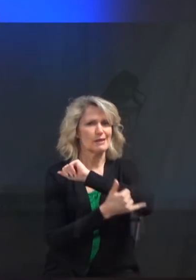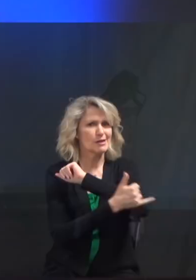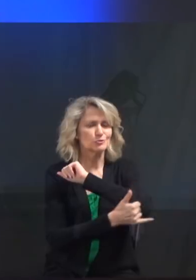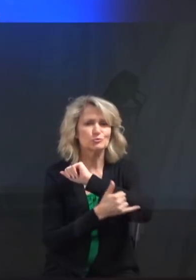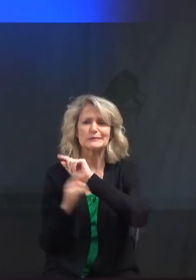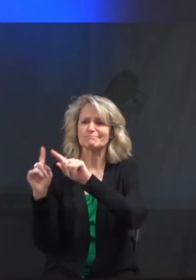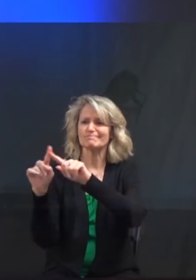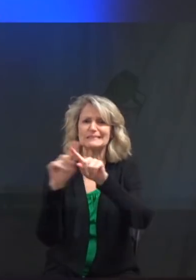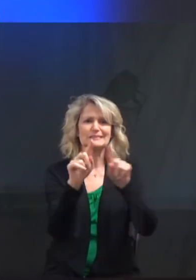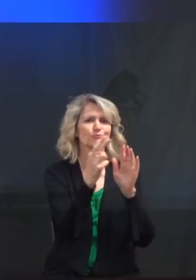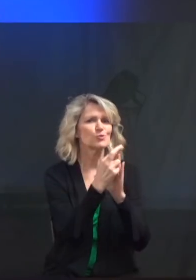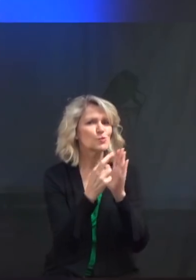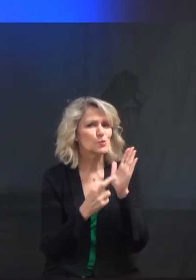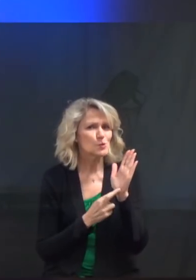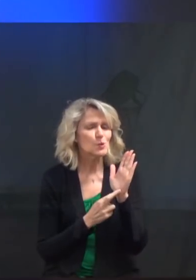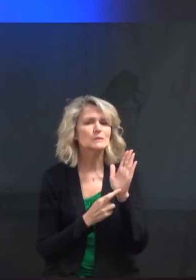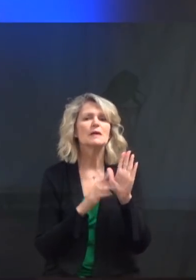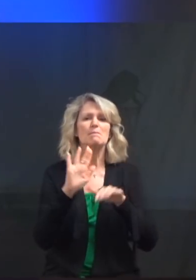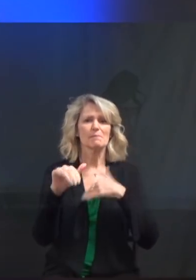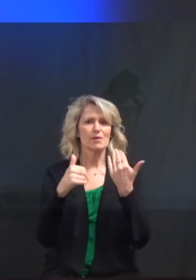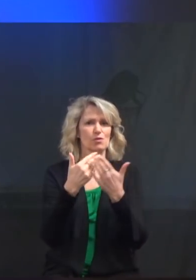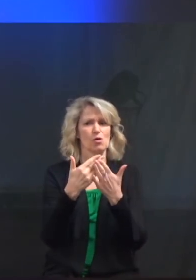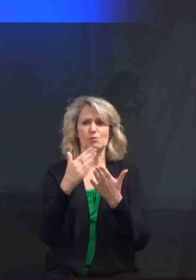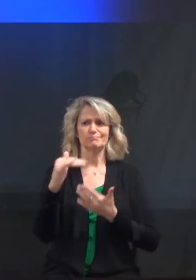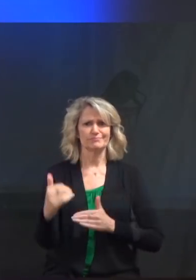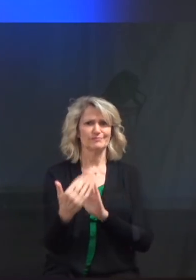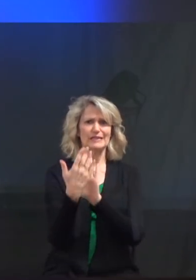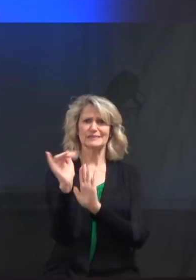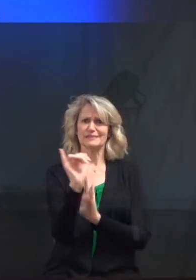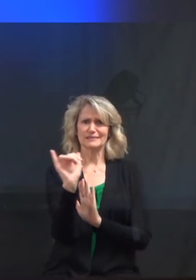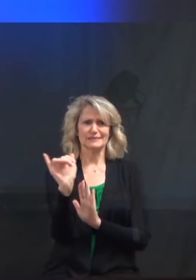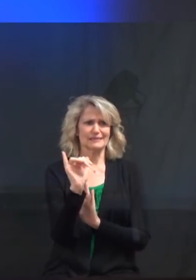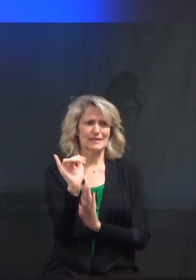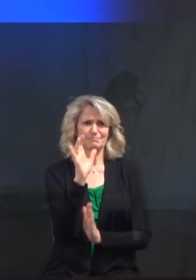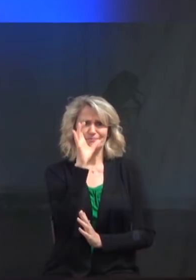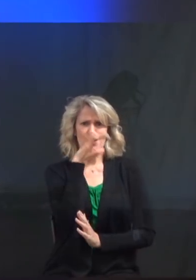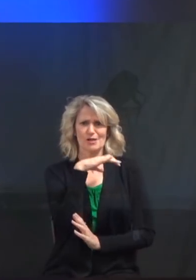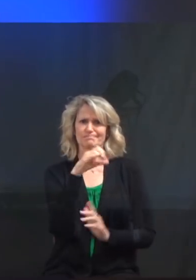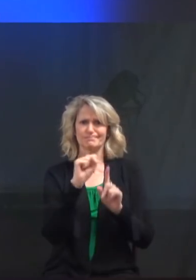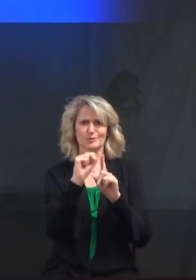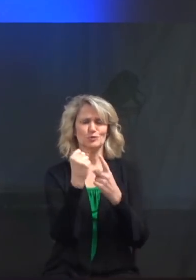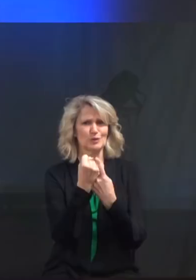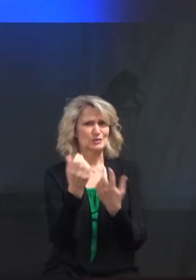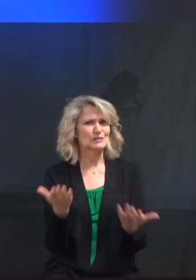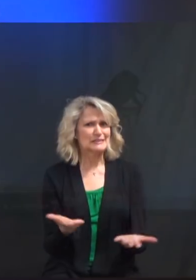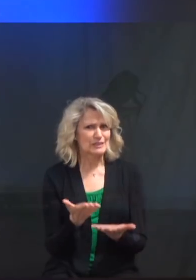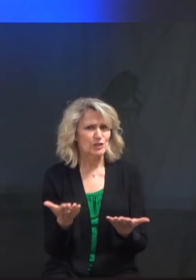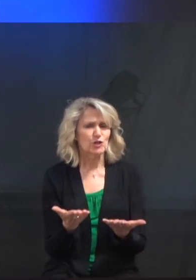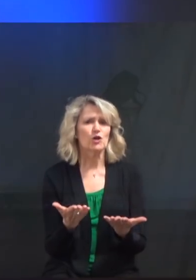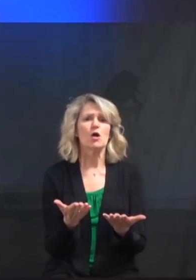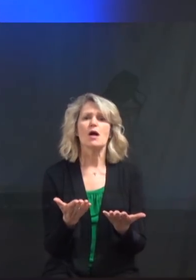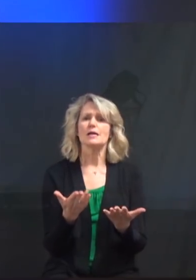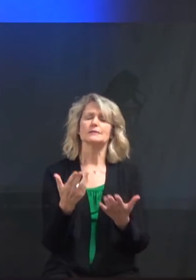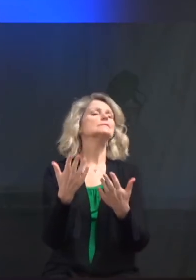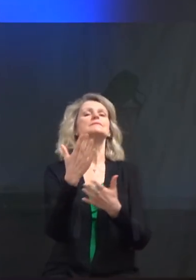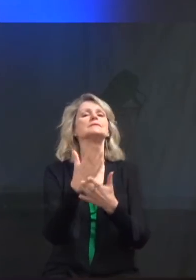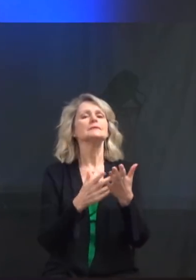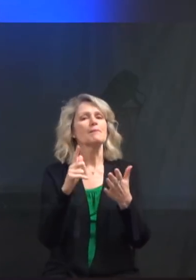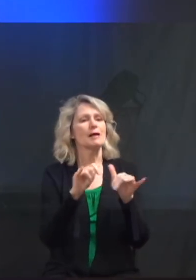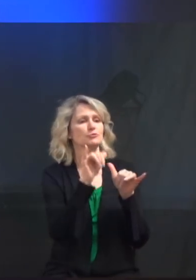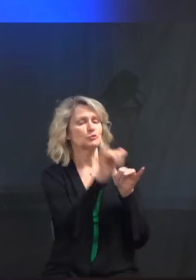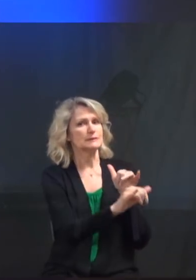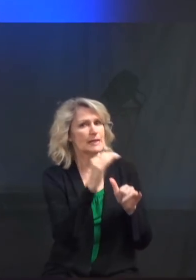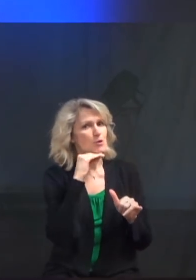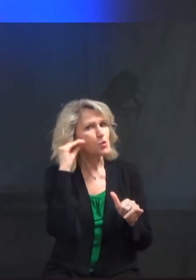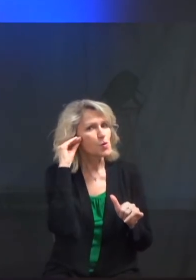countries all have different rules, but they're all facing the same type of things that we are. Some of them are quarantined, some of them are able